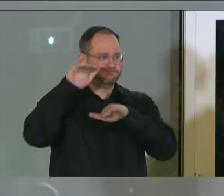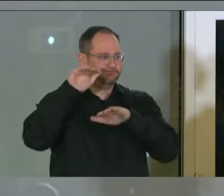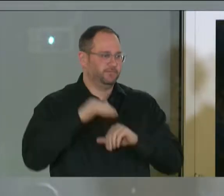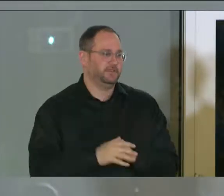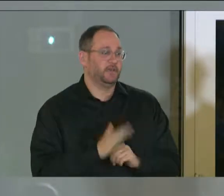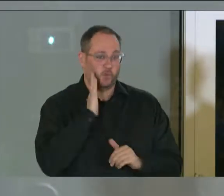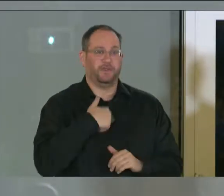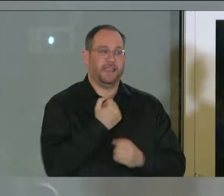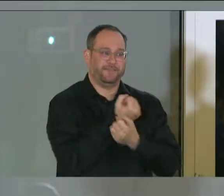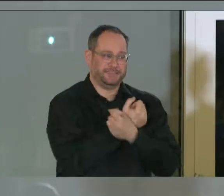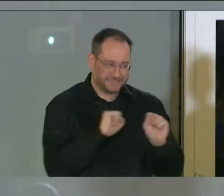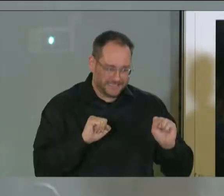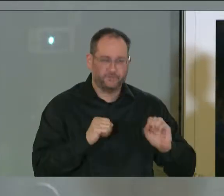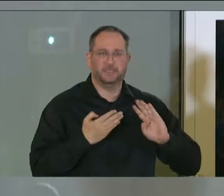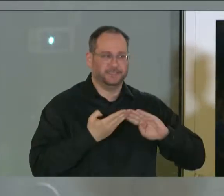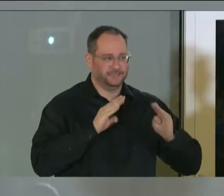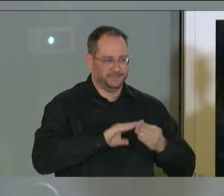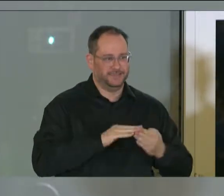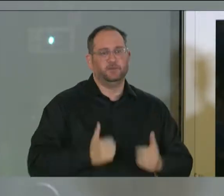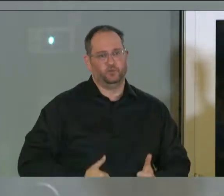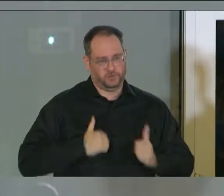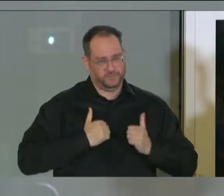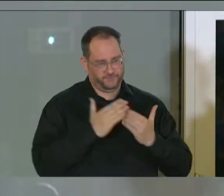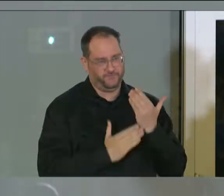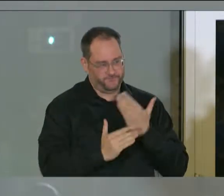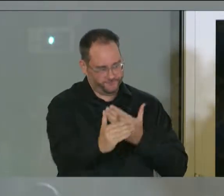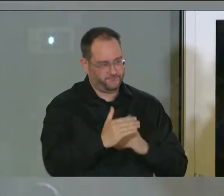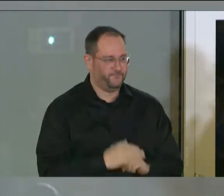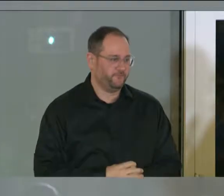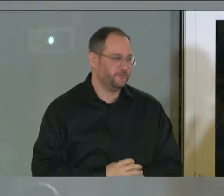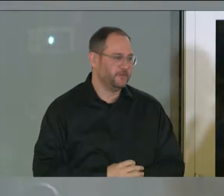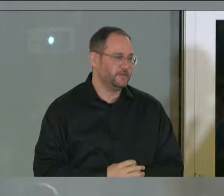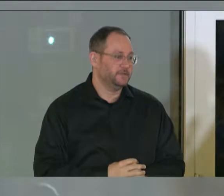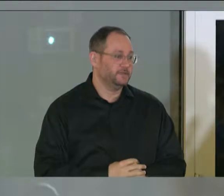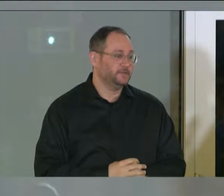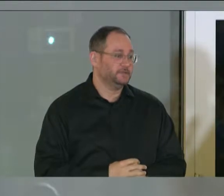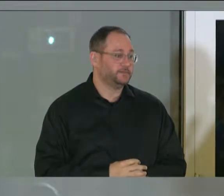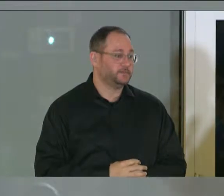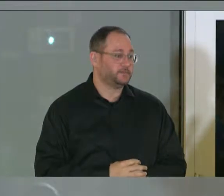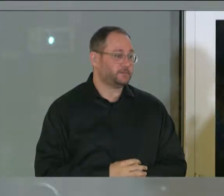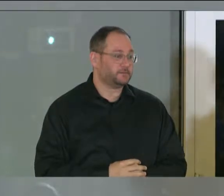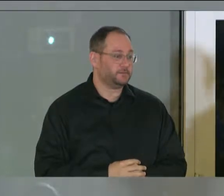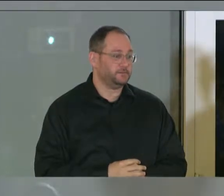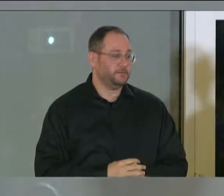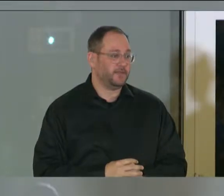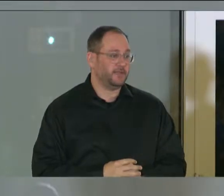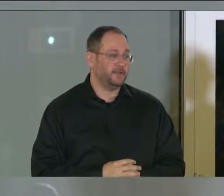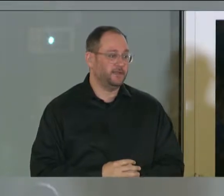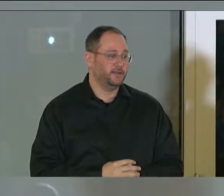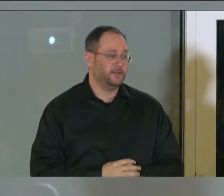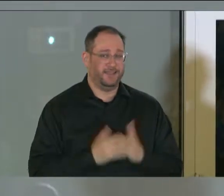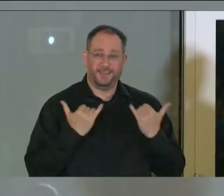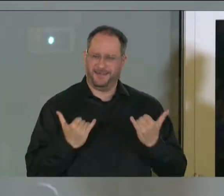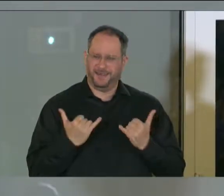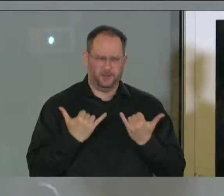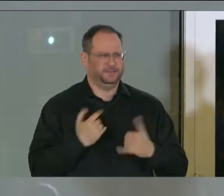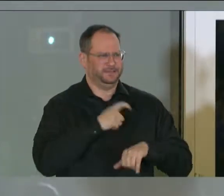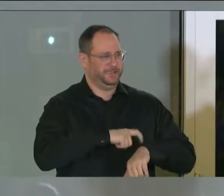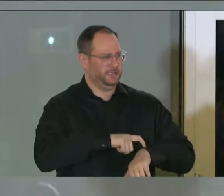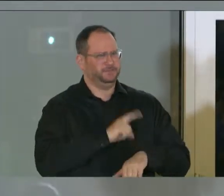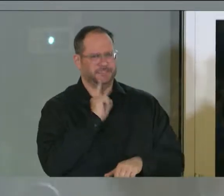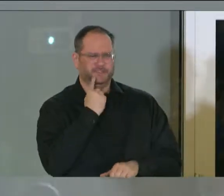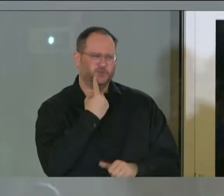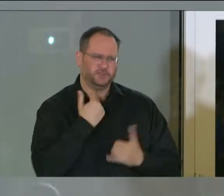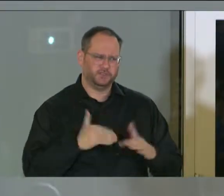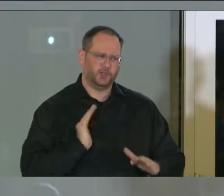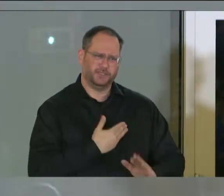sustained city to live in. We're at a really critical time in our city because in a lot of ways, these